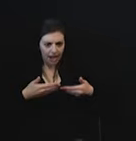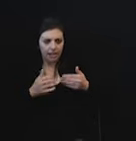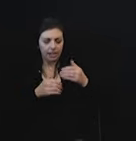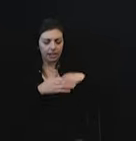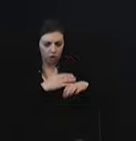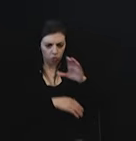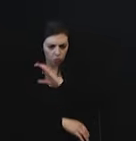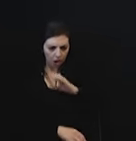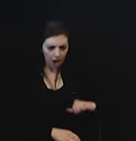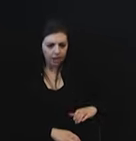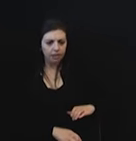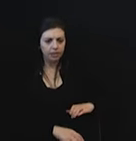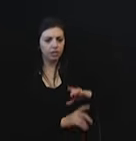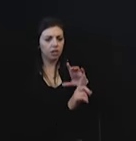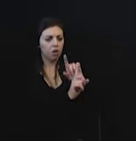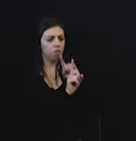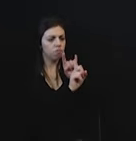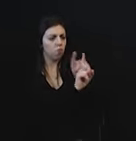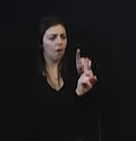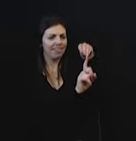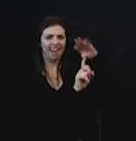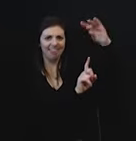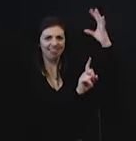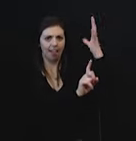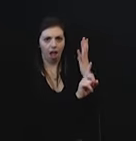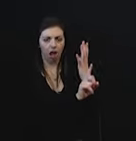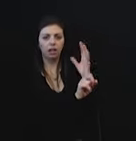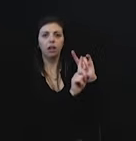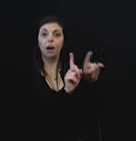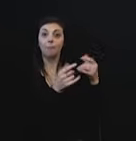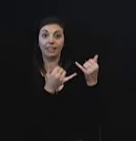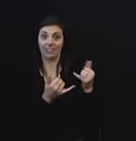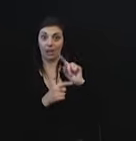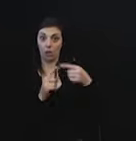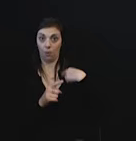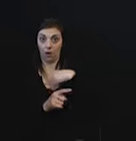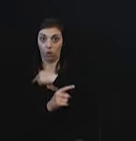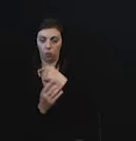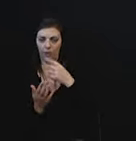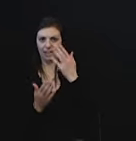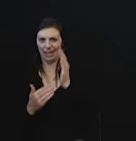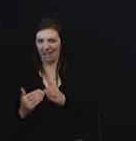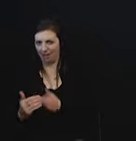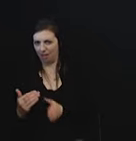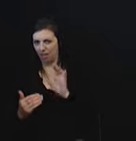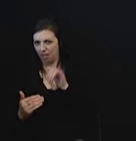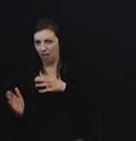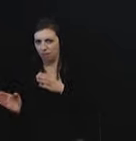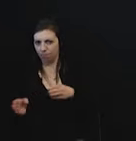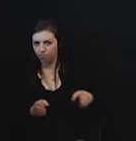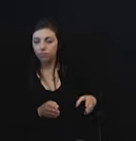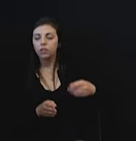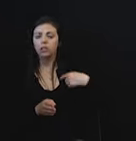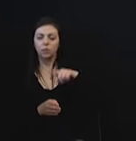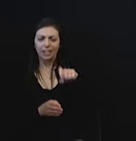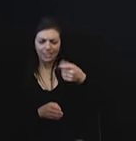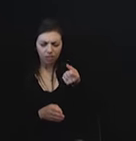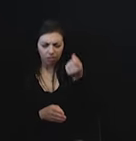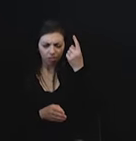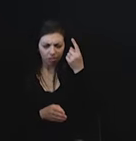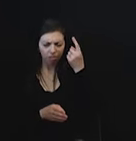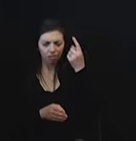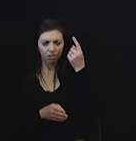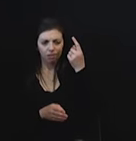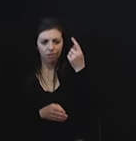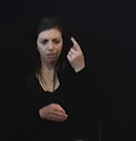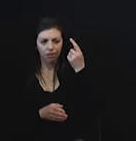light. But I think for you and I today, as we close this, we have to realize that there is an aspect of discipleship